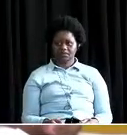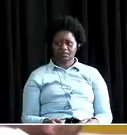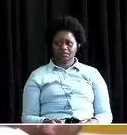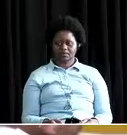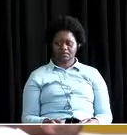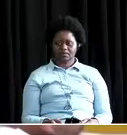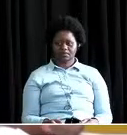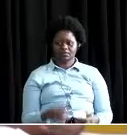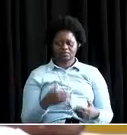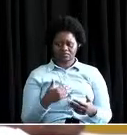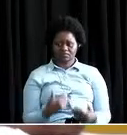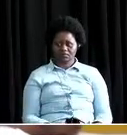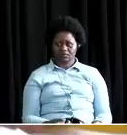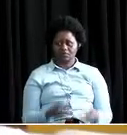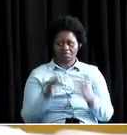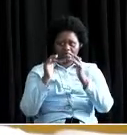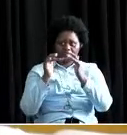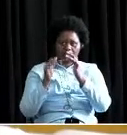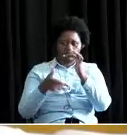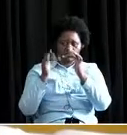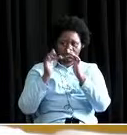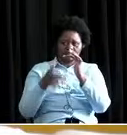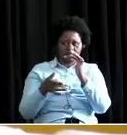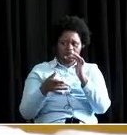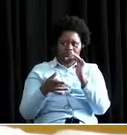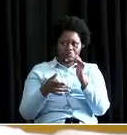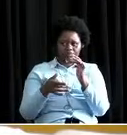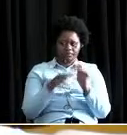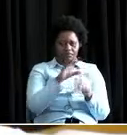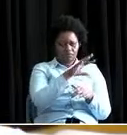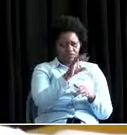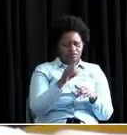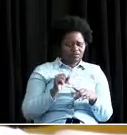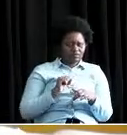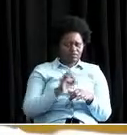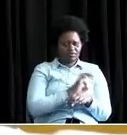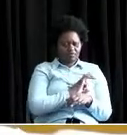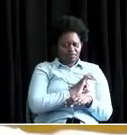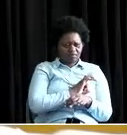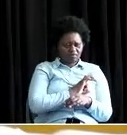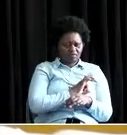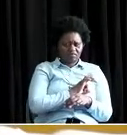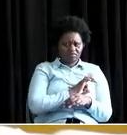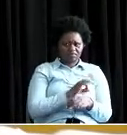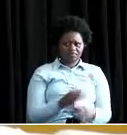if it is possible for you to ask your staff to fight the rules,